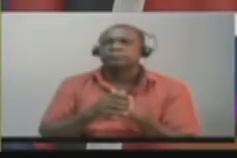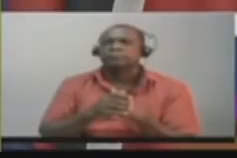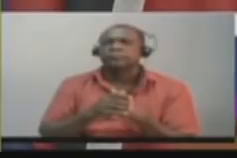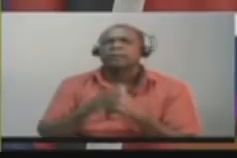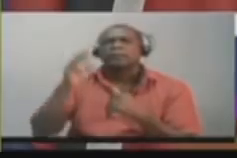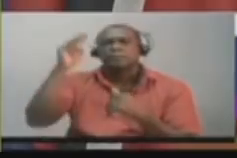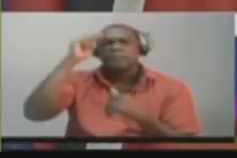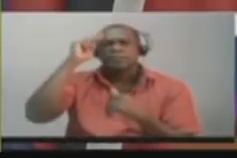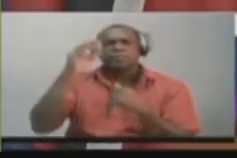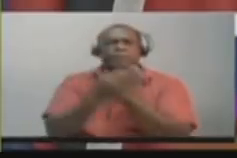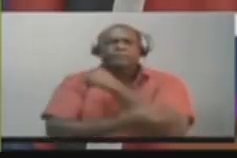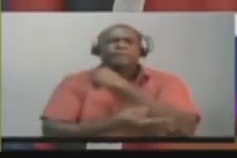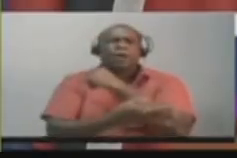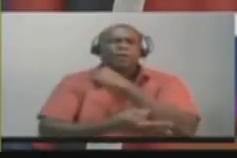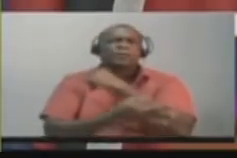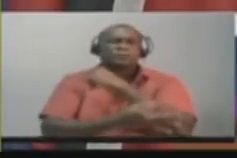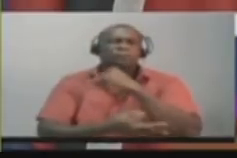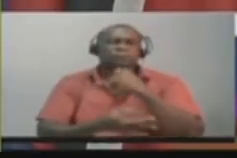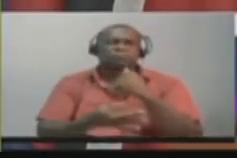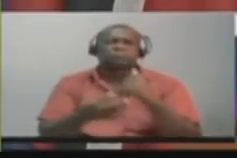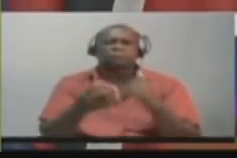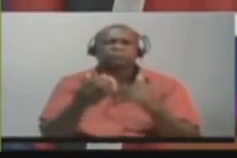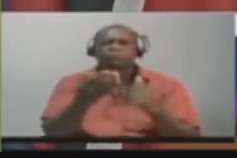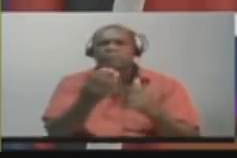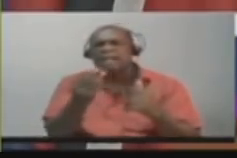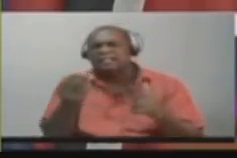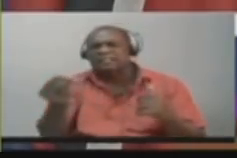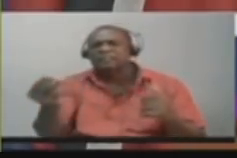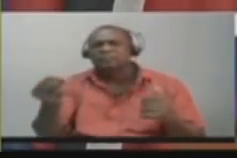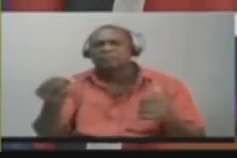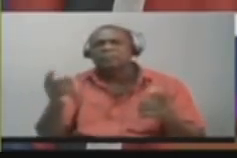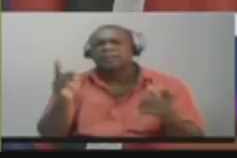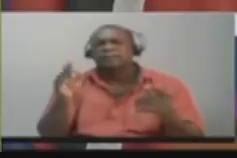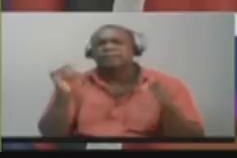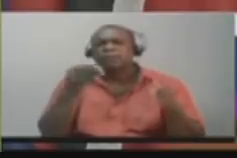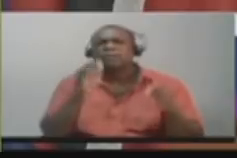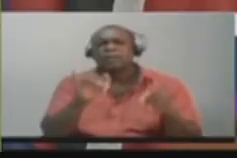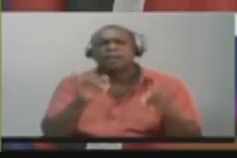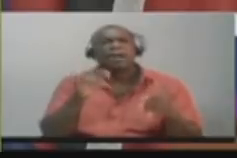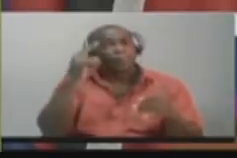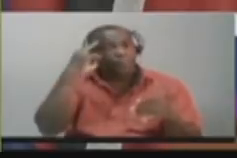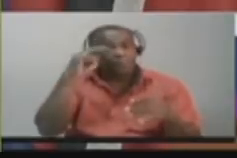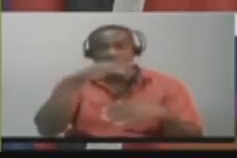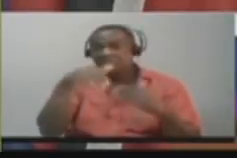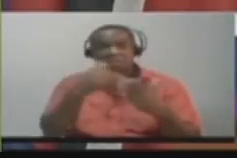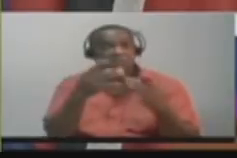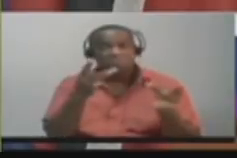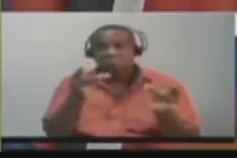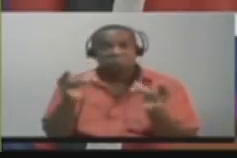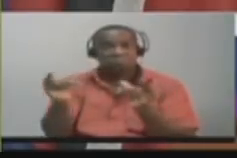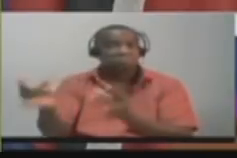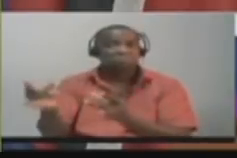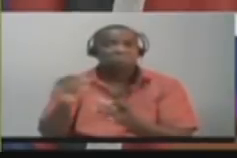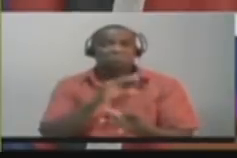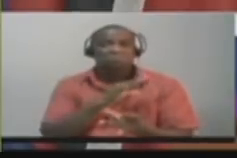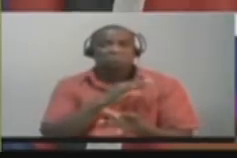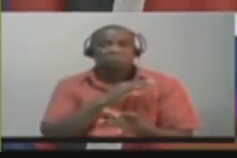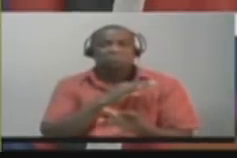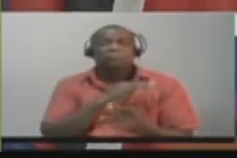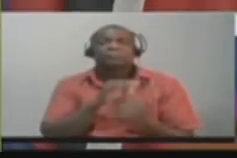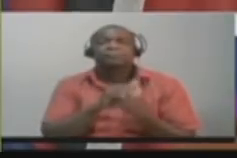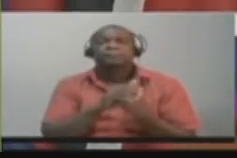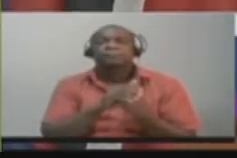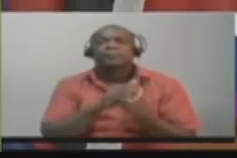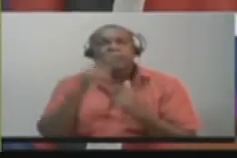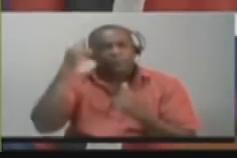Affairs and the Ministry of National Security. As I am aware, I think everything went smoothly. I believe the Minister of National Security went down there. But again,